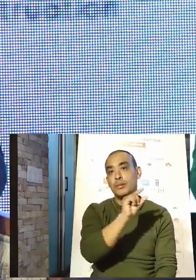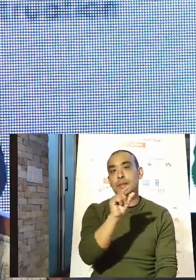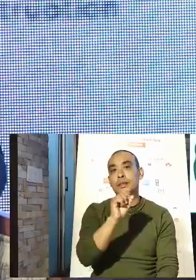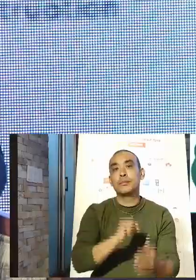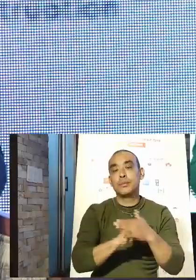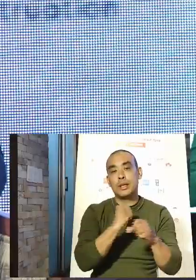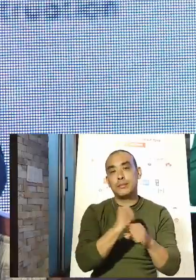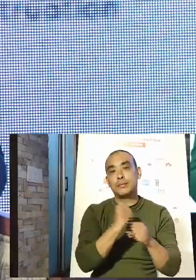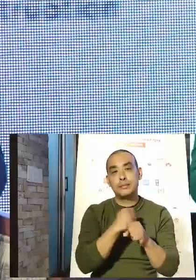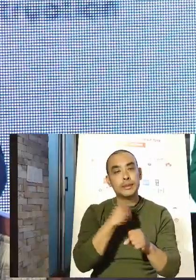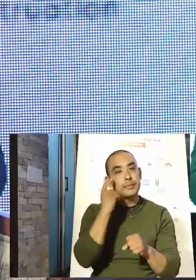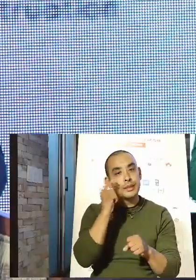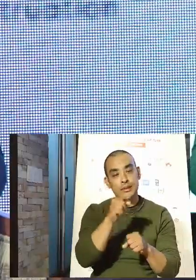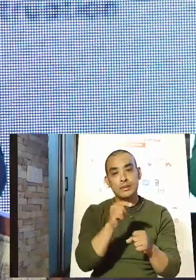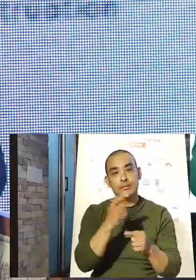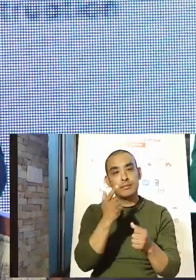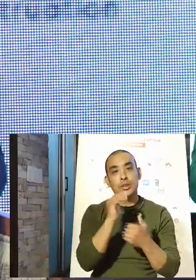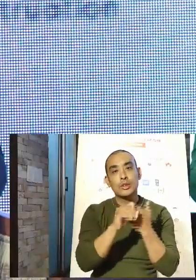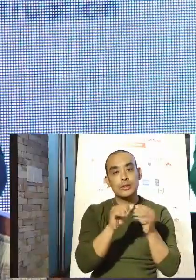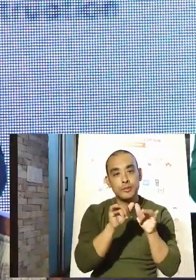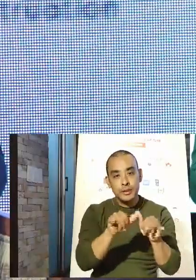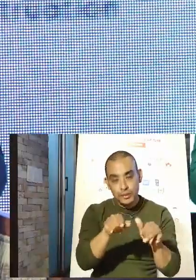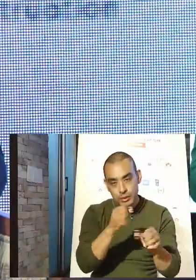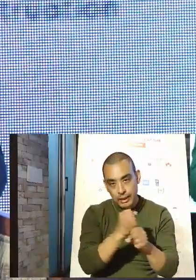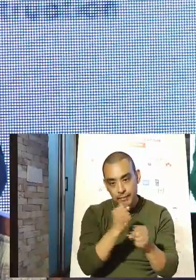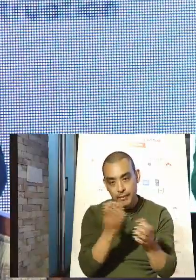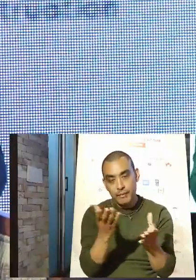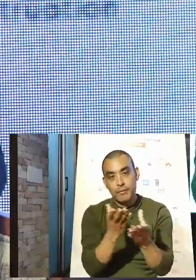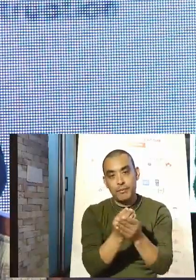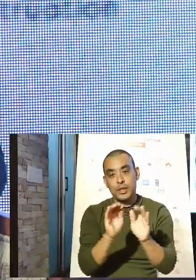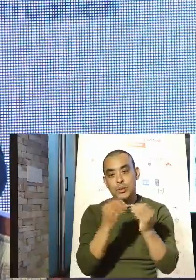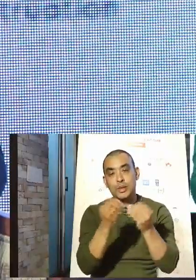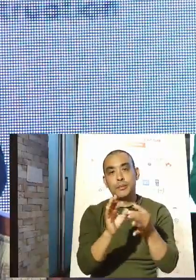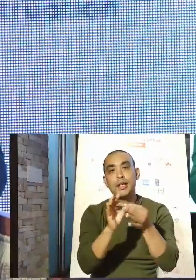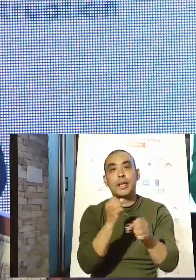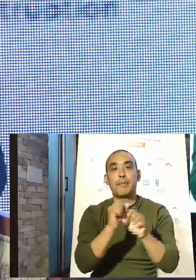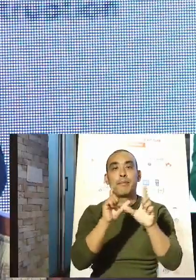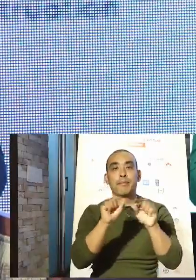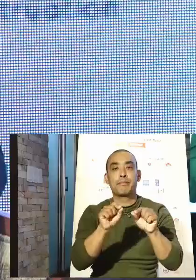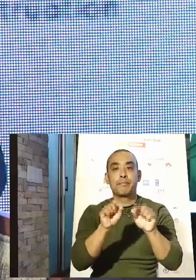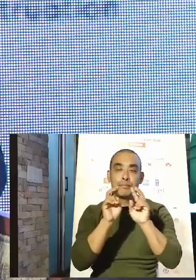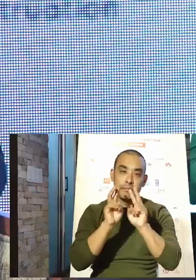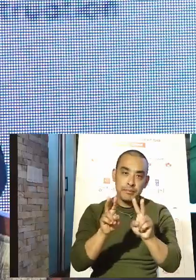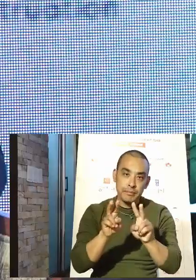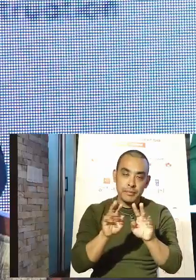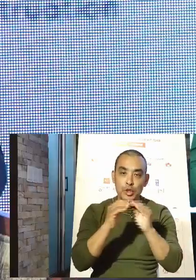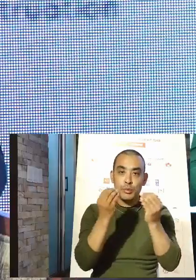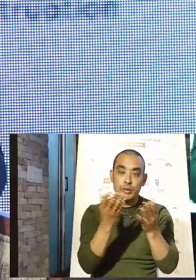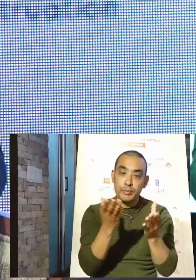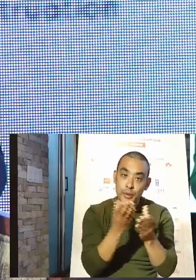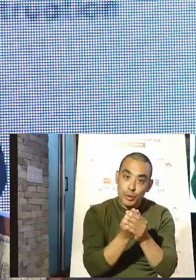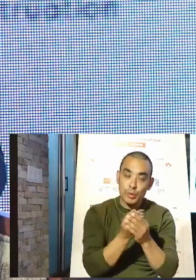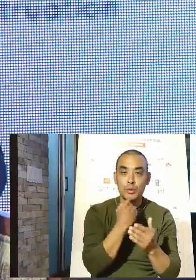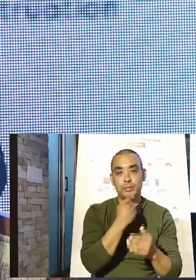at the forefront of my mind is this idea of how do we get around this kind of collective community cohesion, because we see that when there's better community cohesion